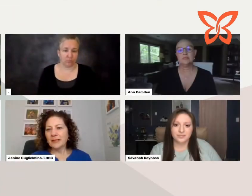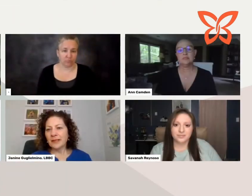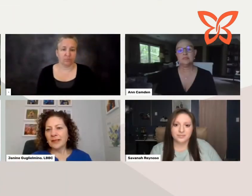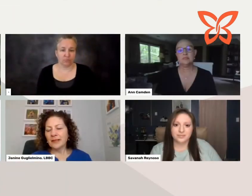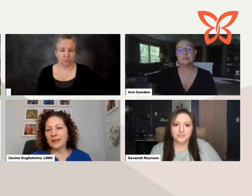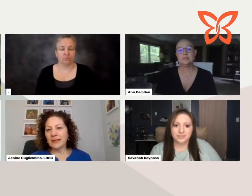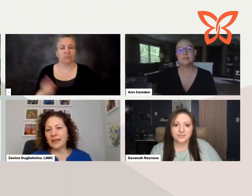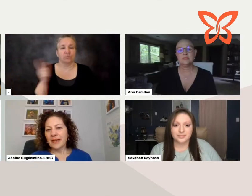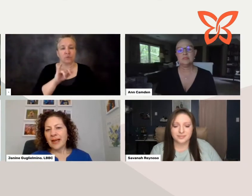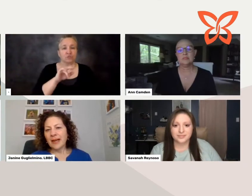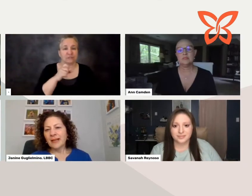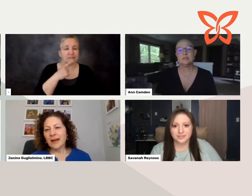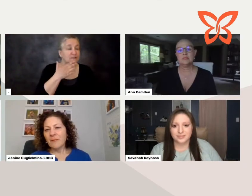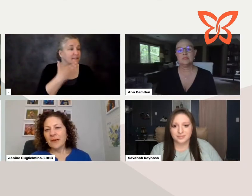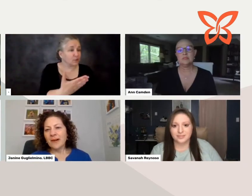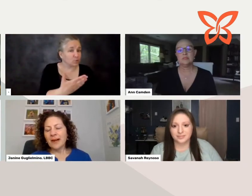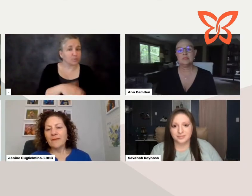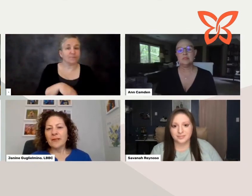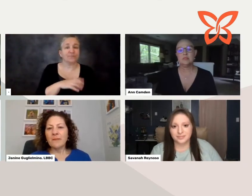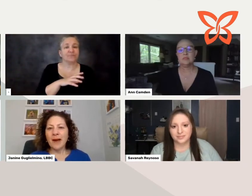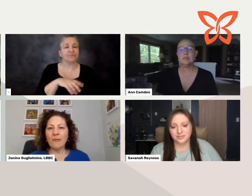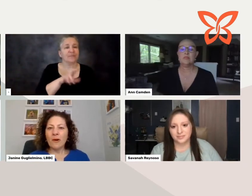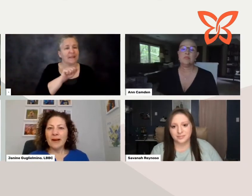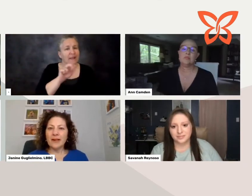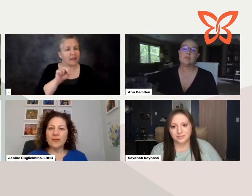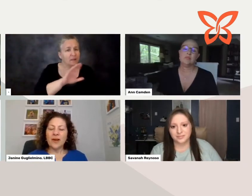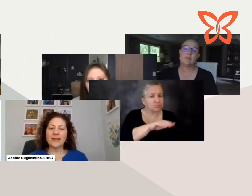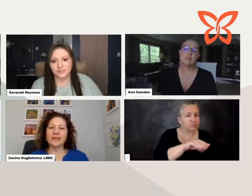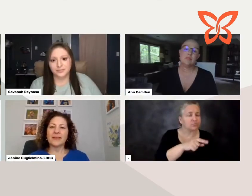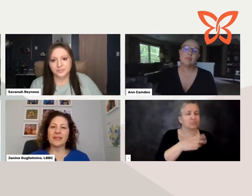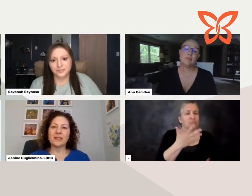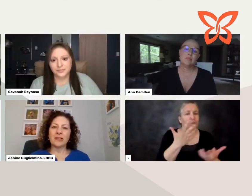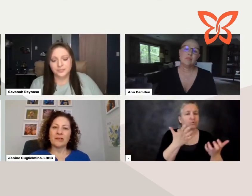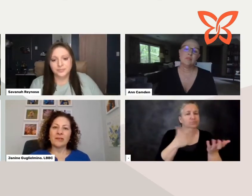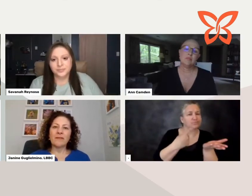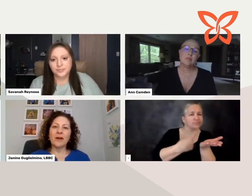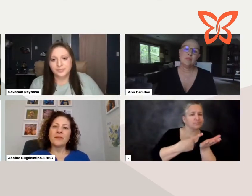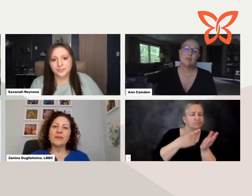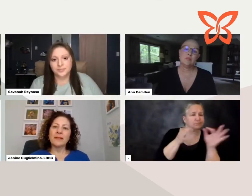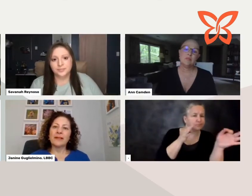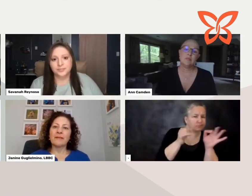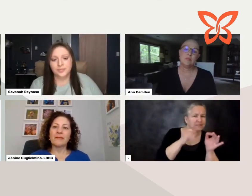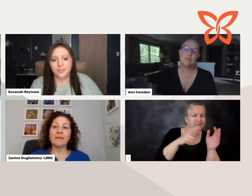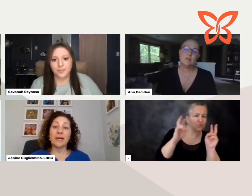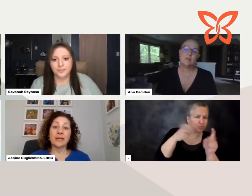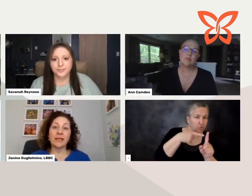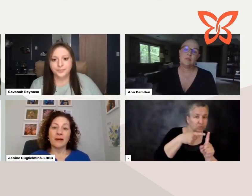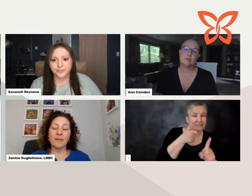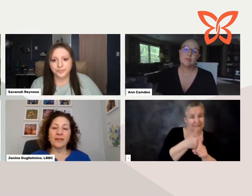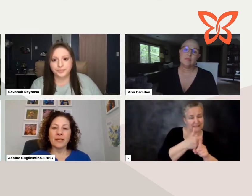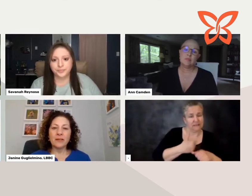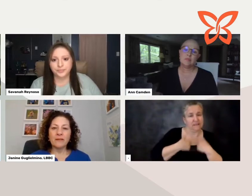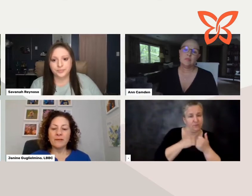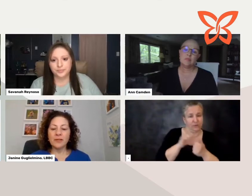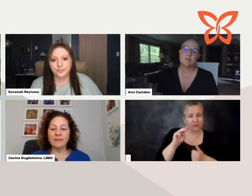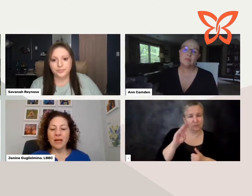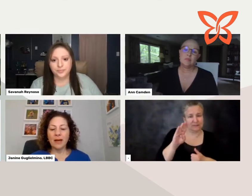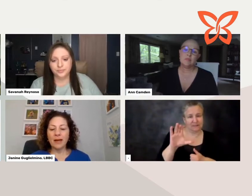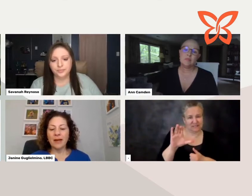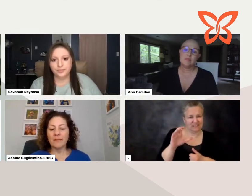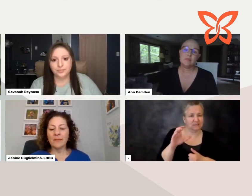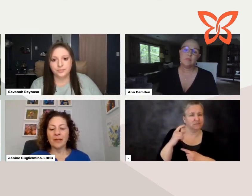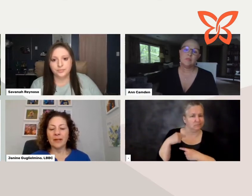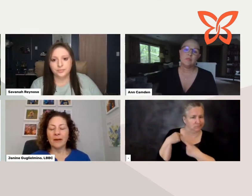Thanks, Shanta. And I'm wondering if you might want to address this issue. You've also been living with metastatic breast cancer for